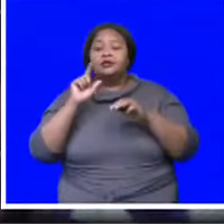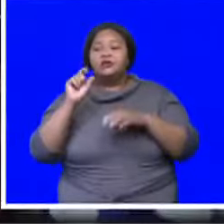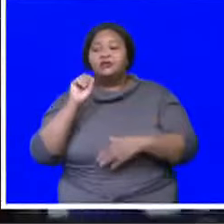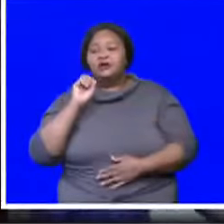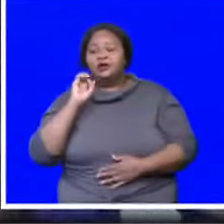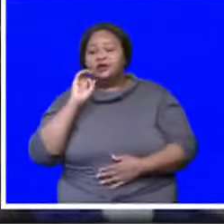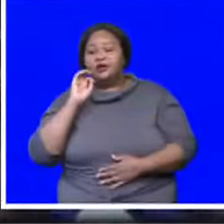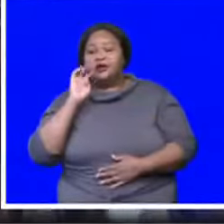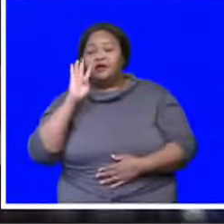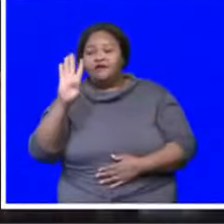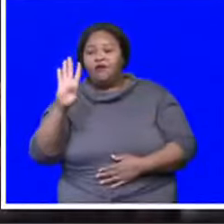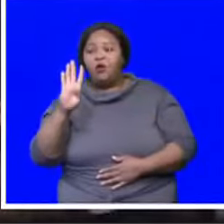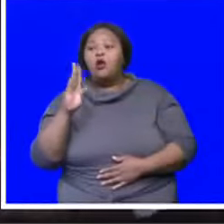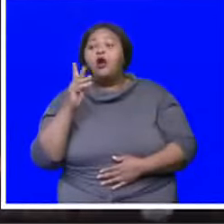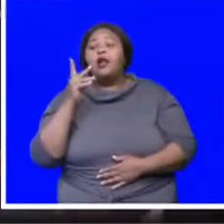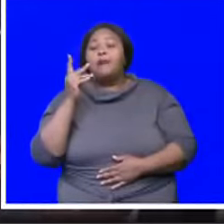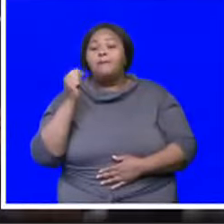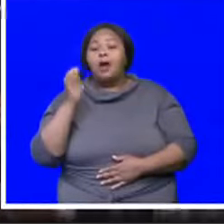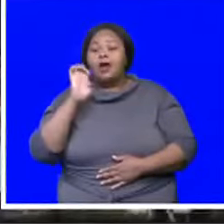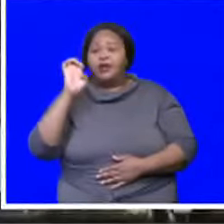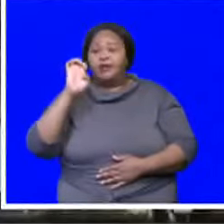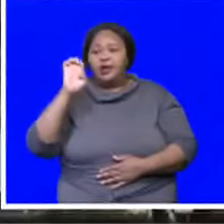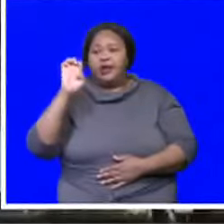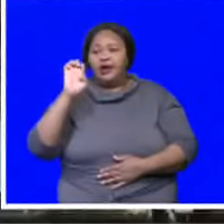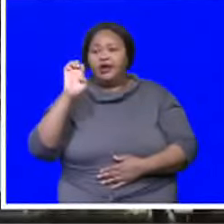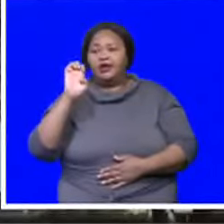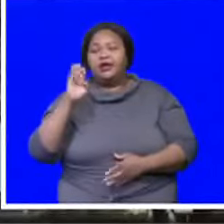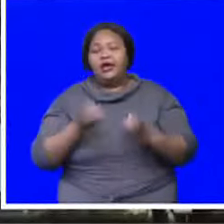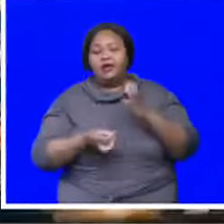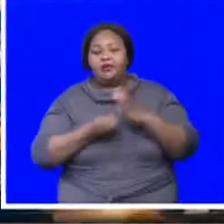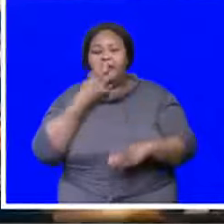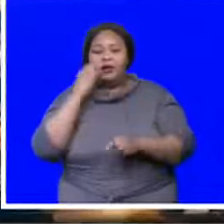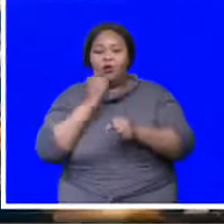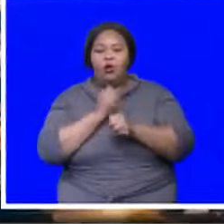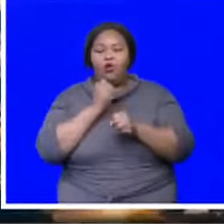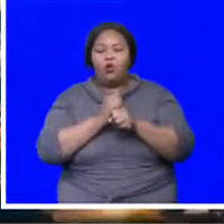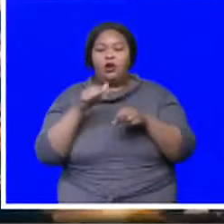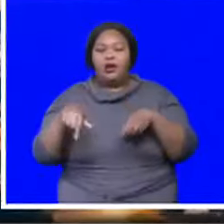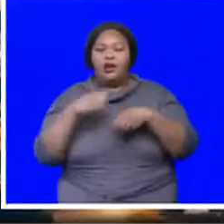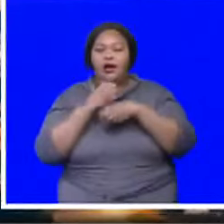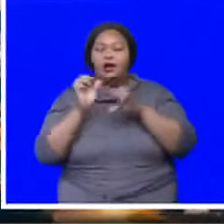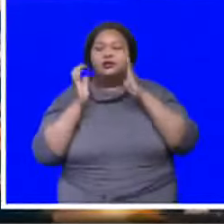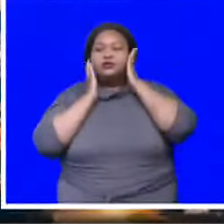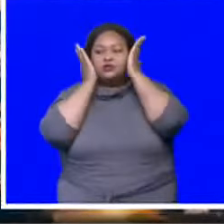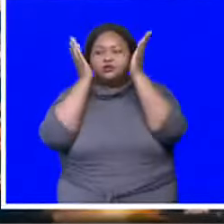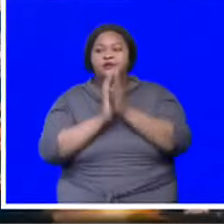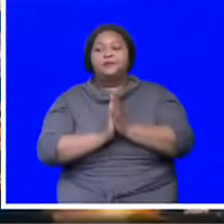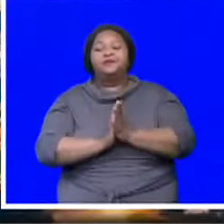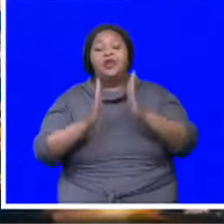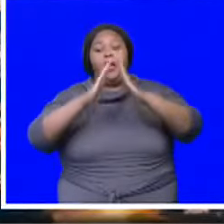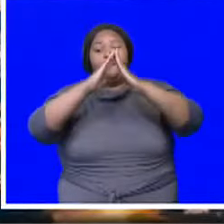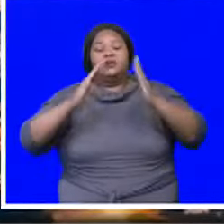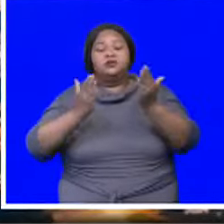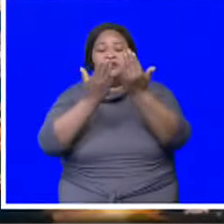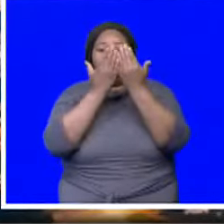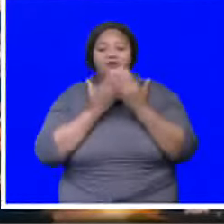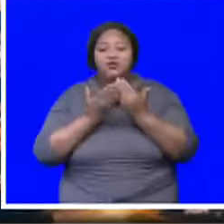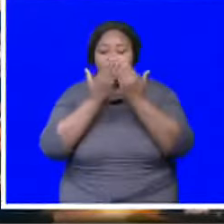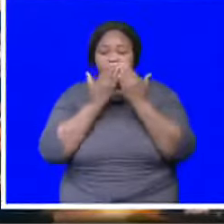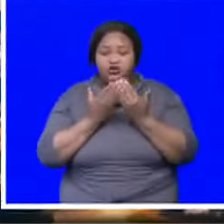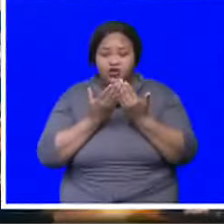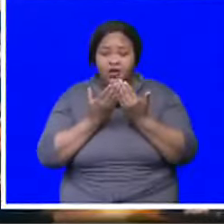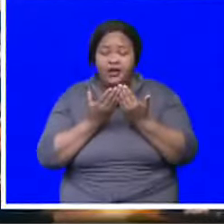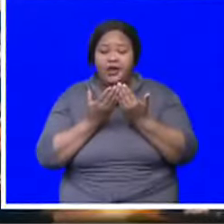Eswatini TV News, Nelson Langamanda with Mbongwa Dube, Mbabane. The Ministry of Education and Training will draft